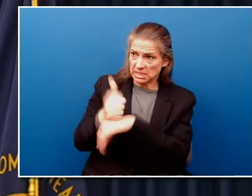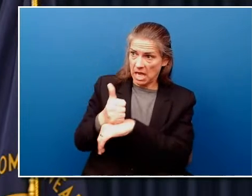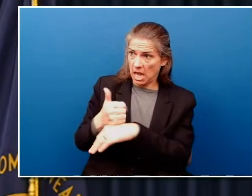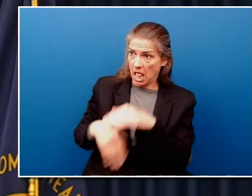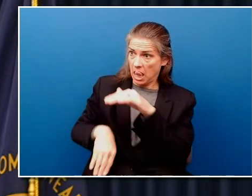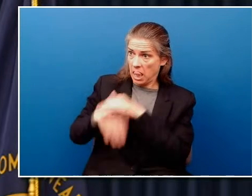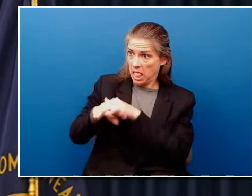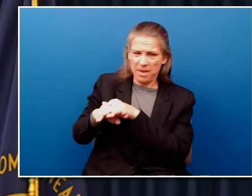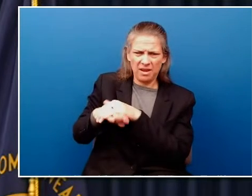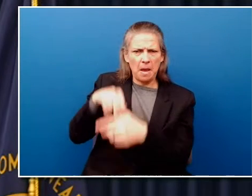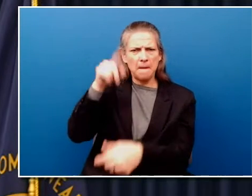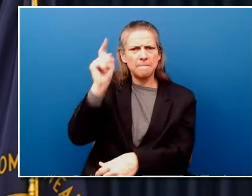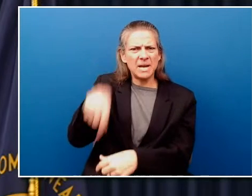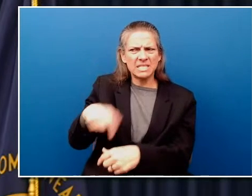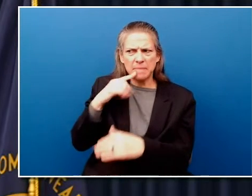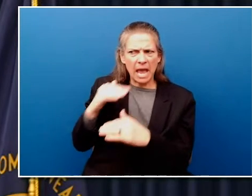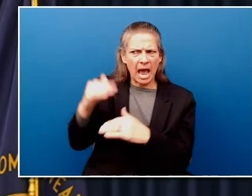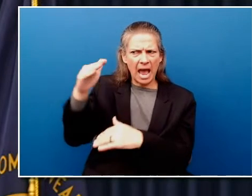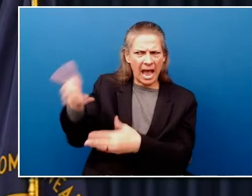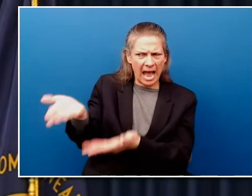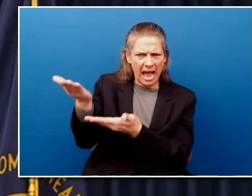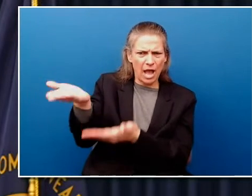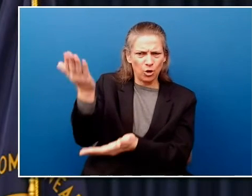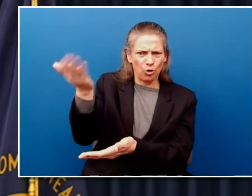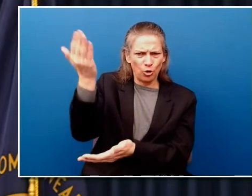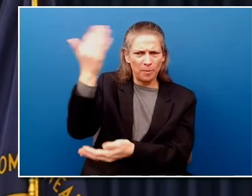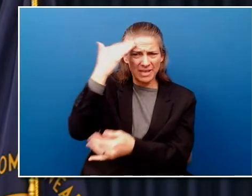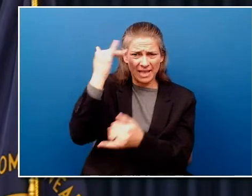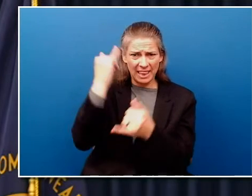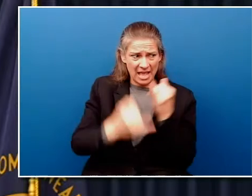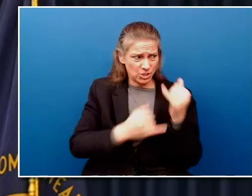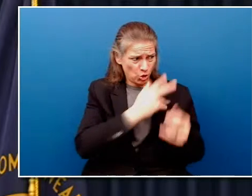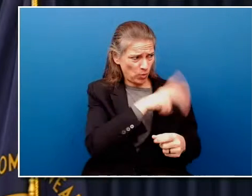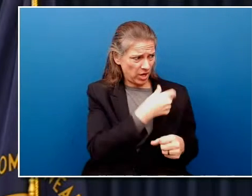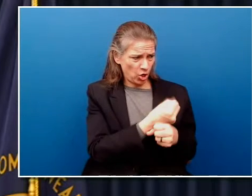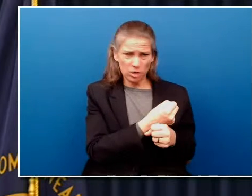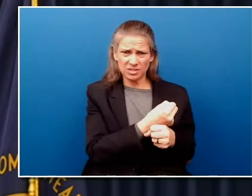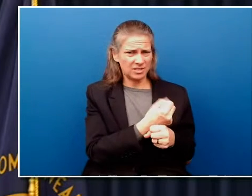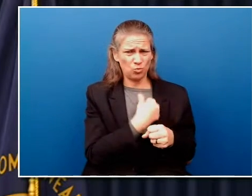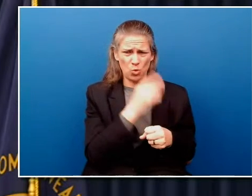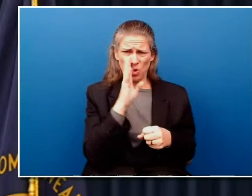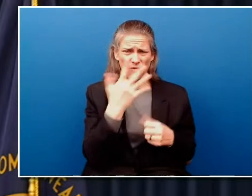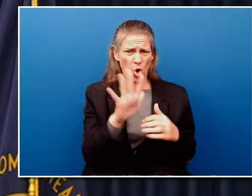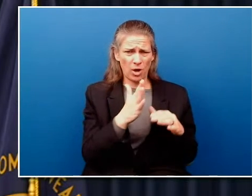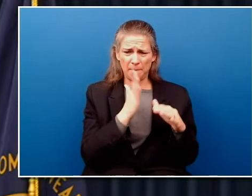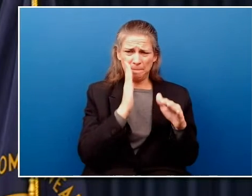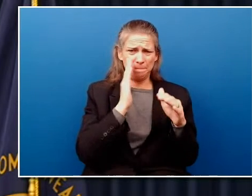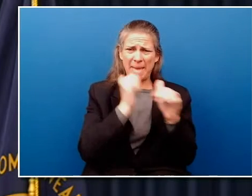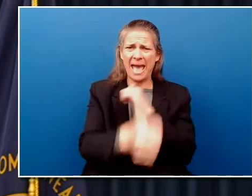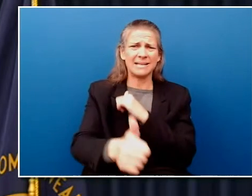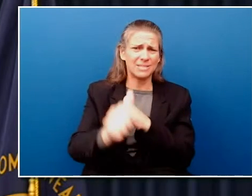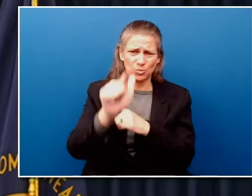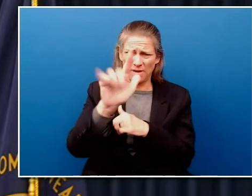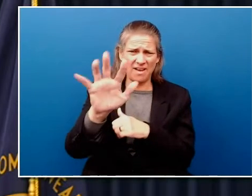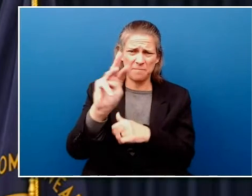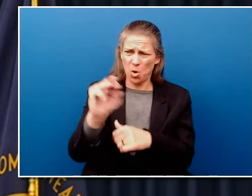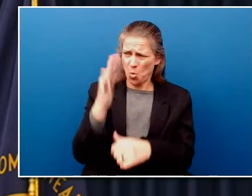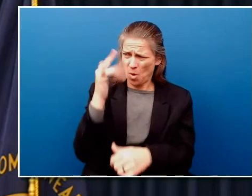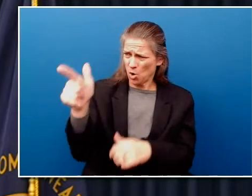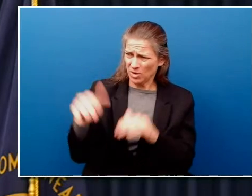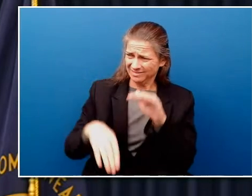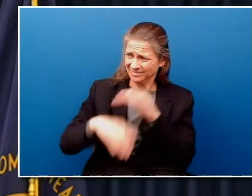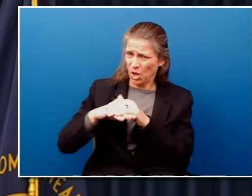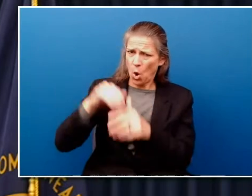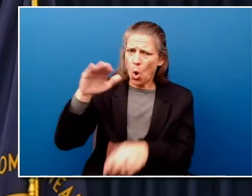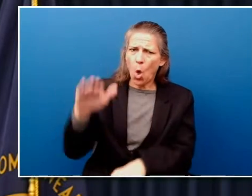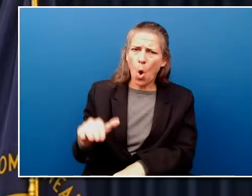got to be higher, because I think each of the last 3 fiscal years we would have exceeded it. And so why set a threshold so low that you